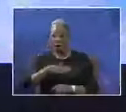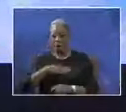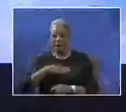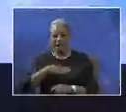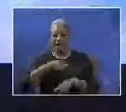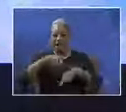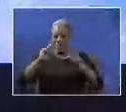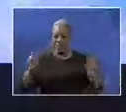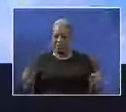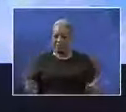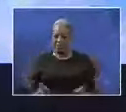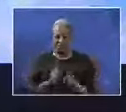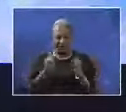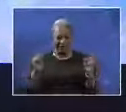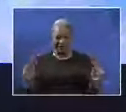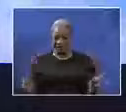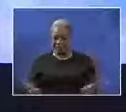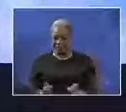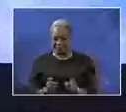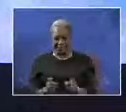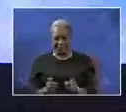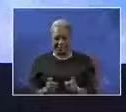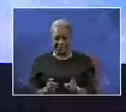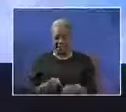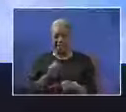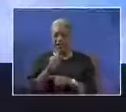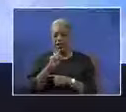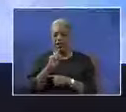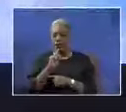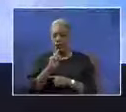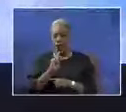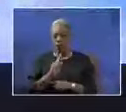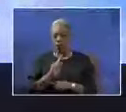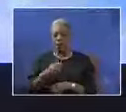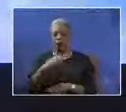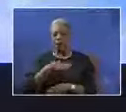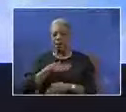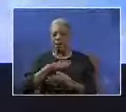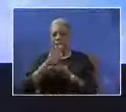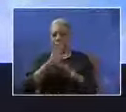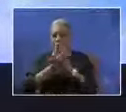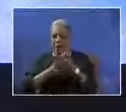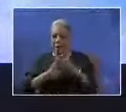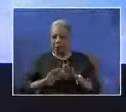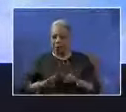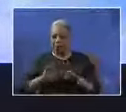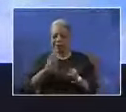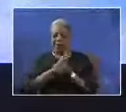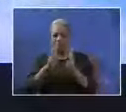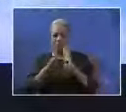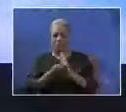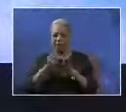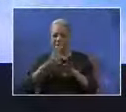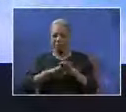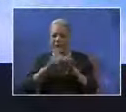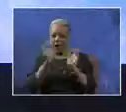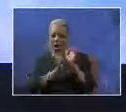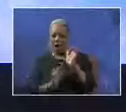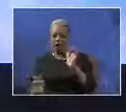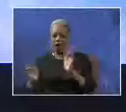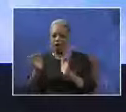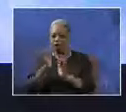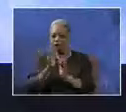bruised for my iniquities. The chastisement of my peace was upon him. And upon with his